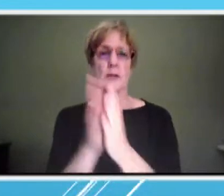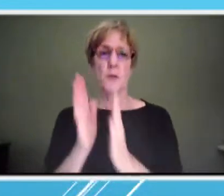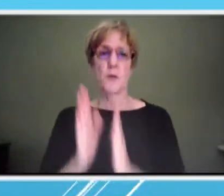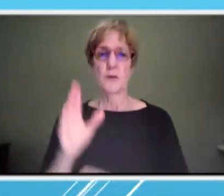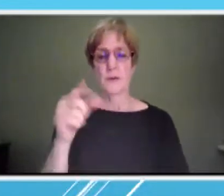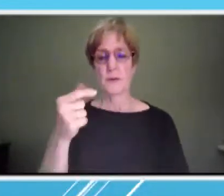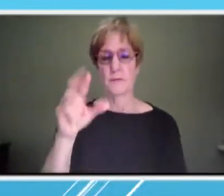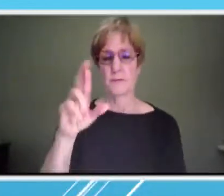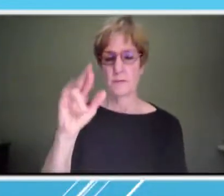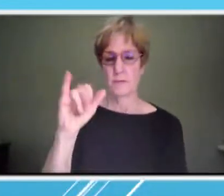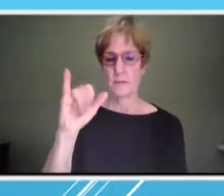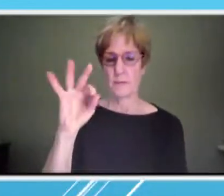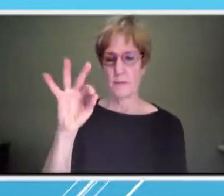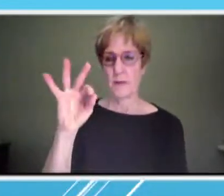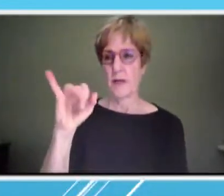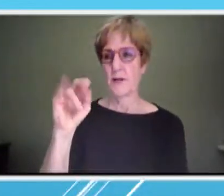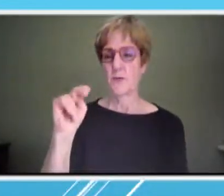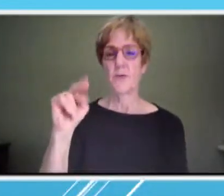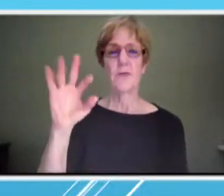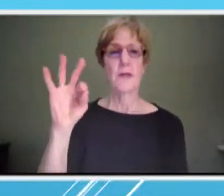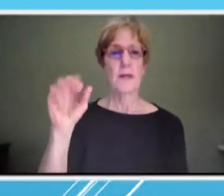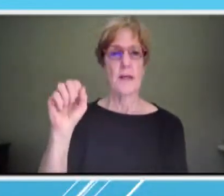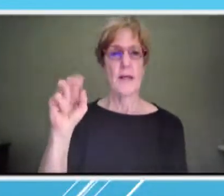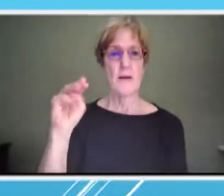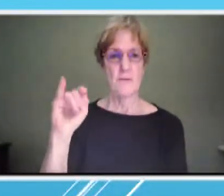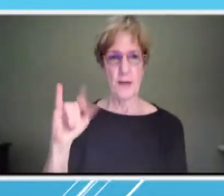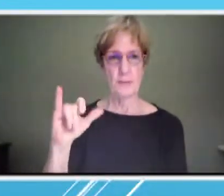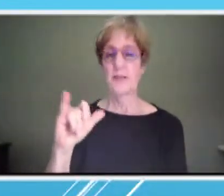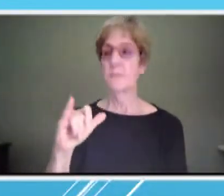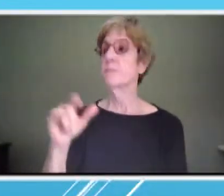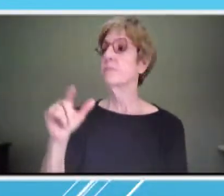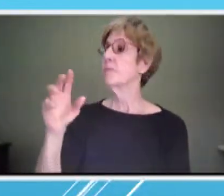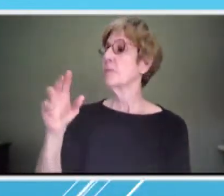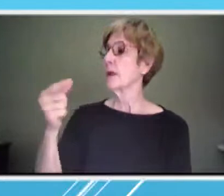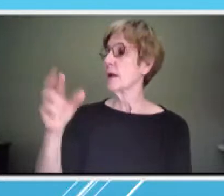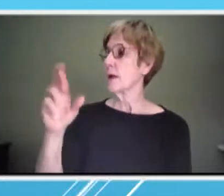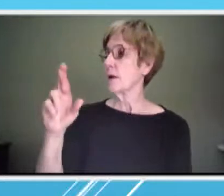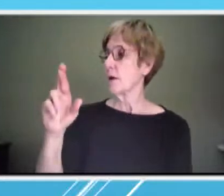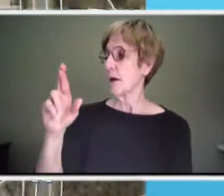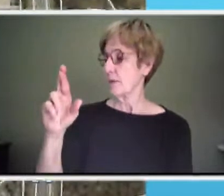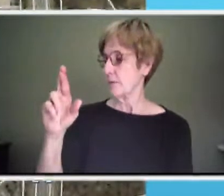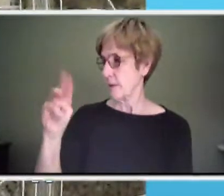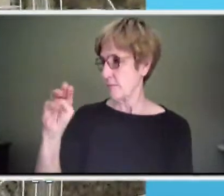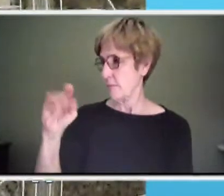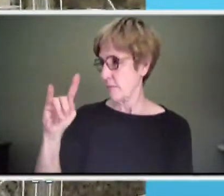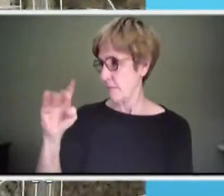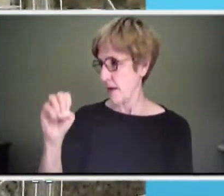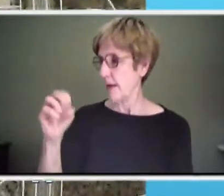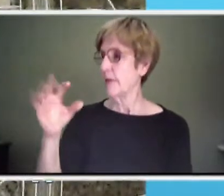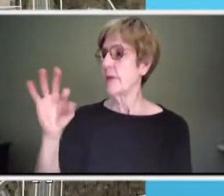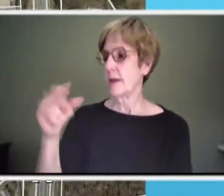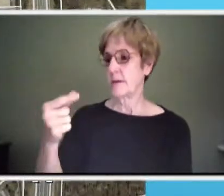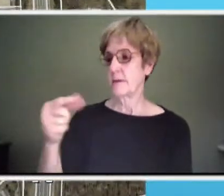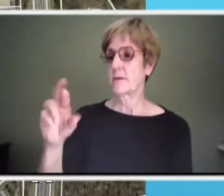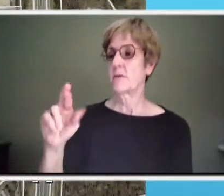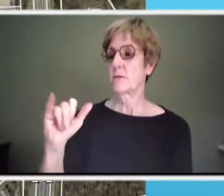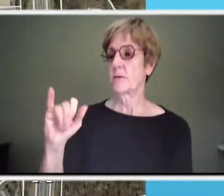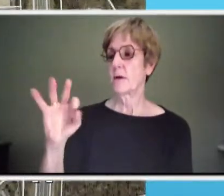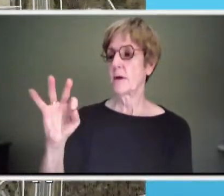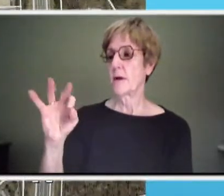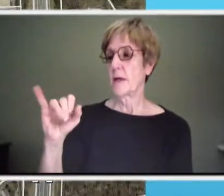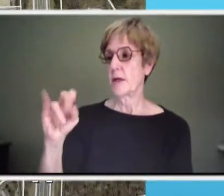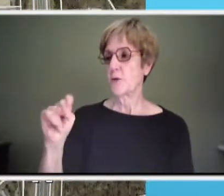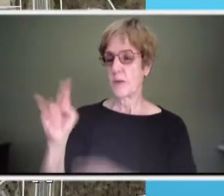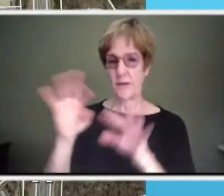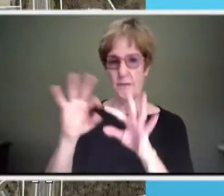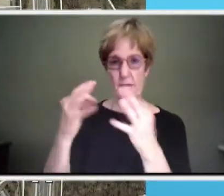Investments. With me tonight are Larry Griffin and Mike Griffin. You'll hear from Mike in a moment. The Griffin family, as many of you know, have